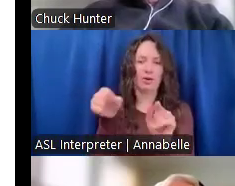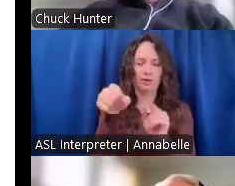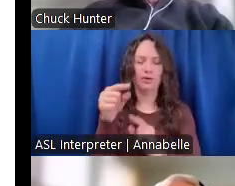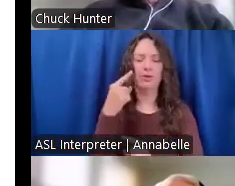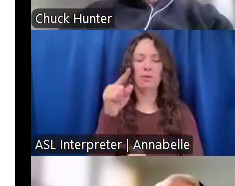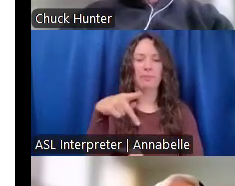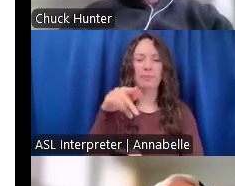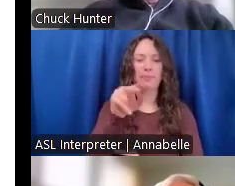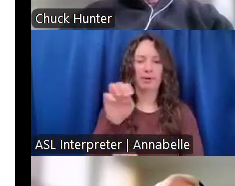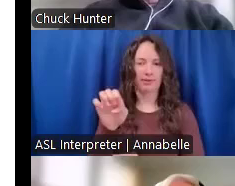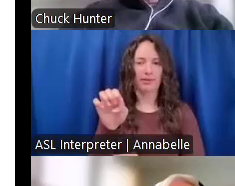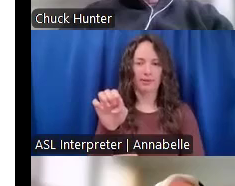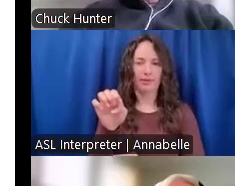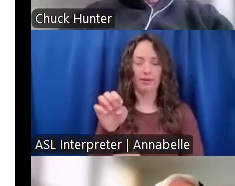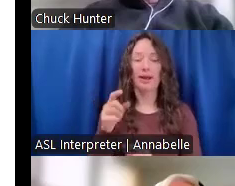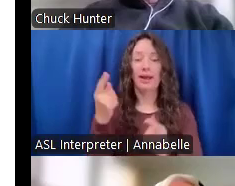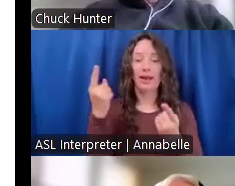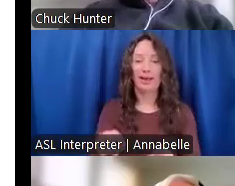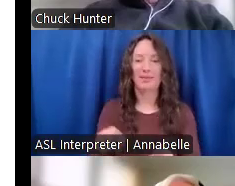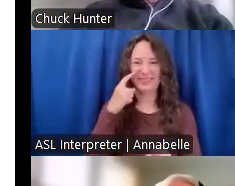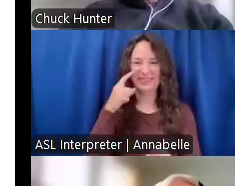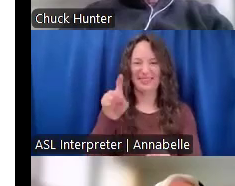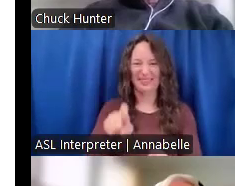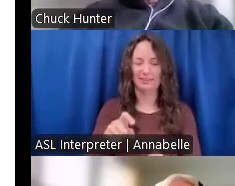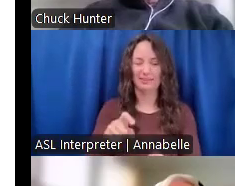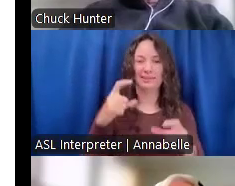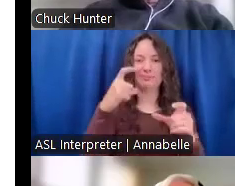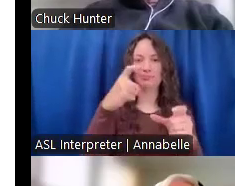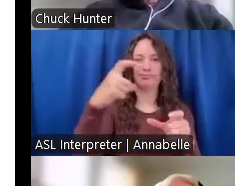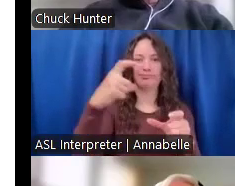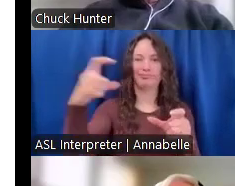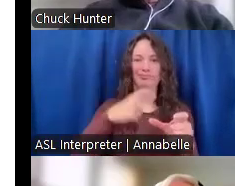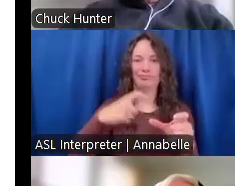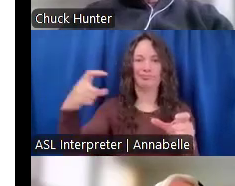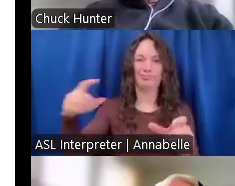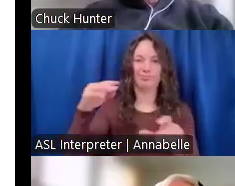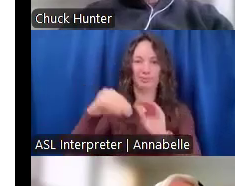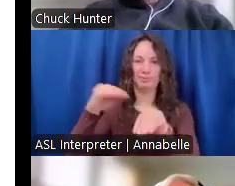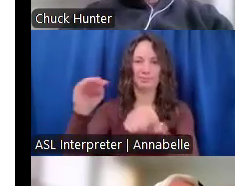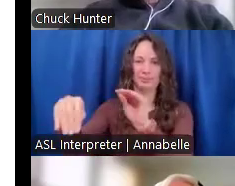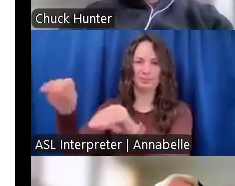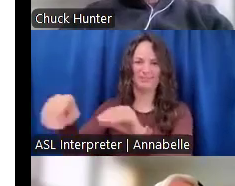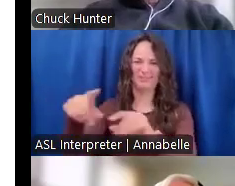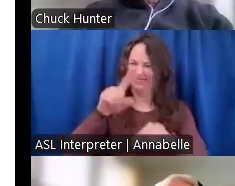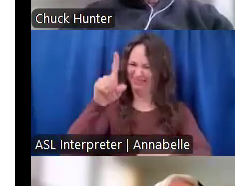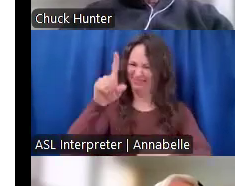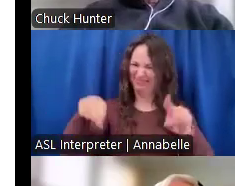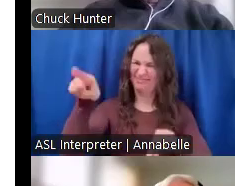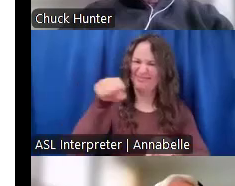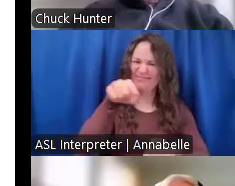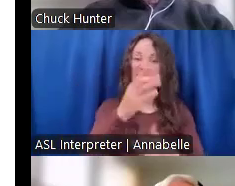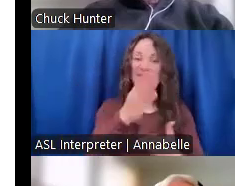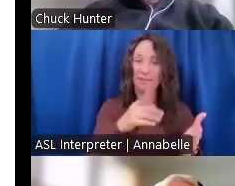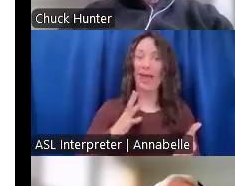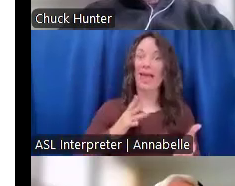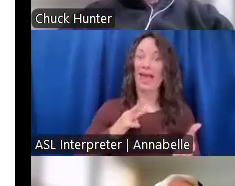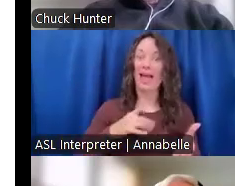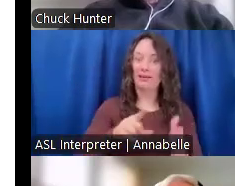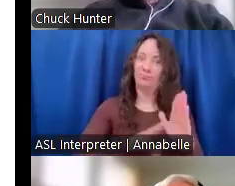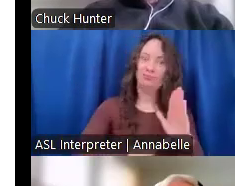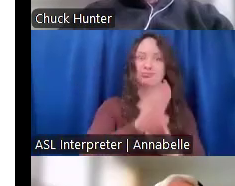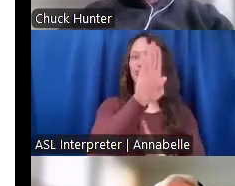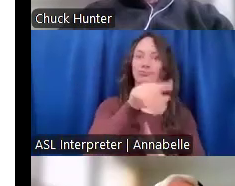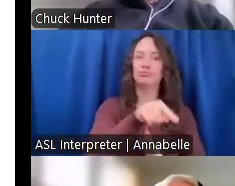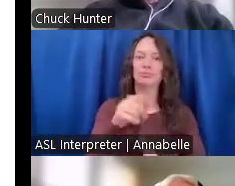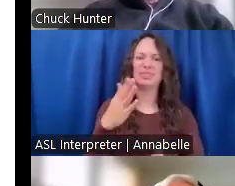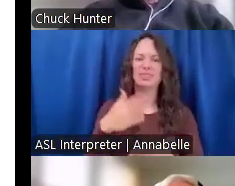was planted in large blocks. You can see the different disparity in the blocks. Some of them had excellent survival. Some of them had